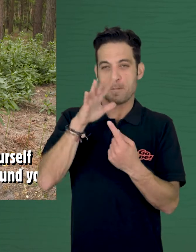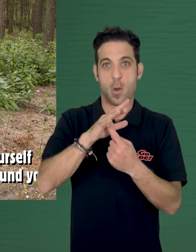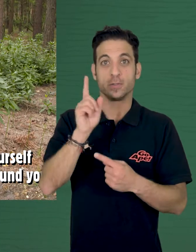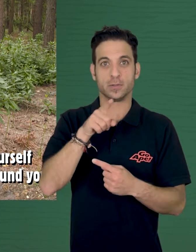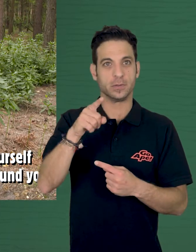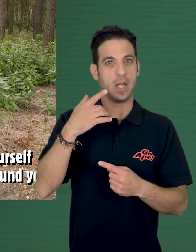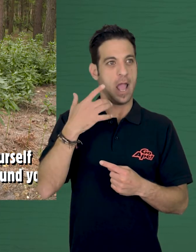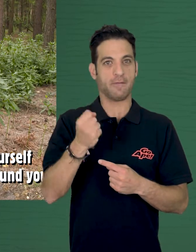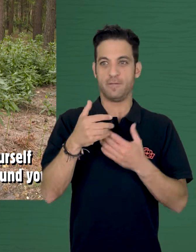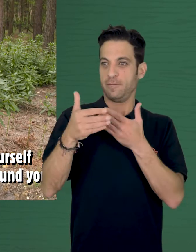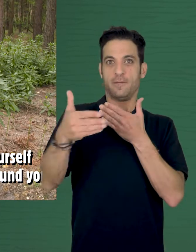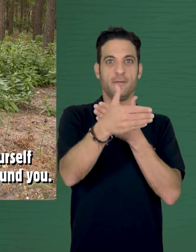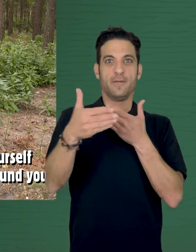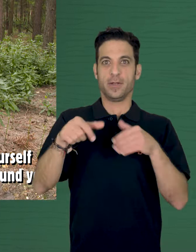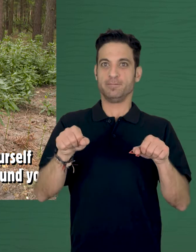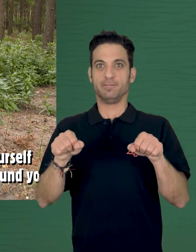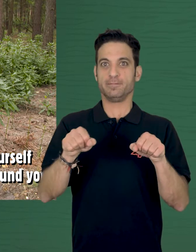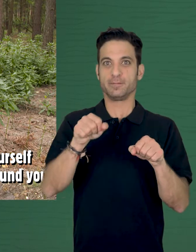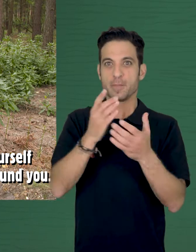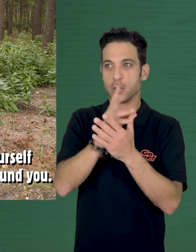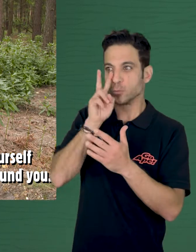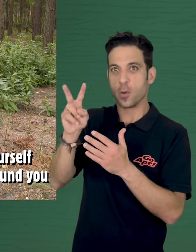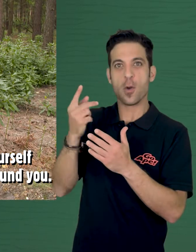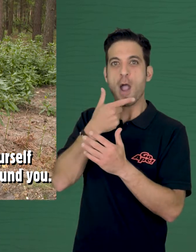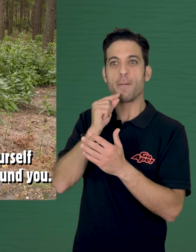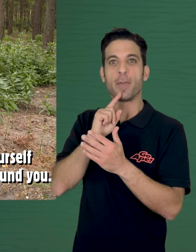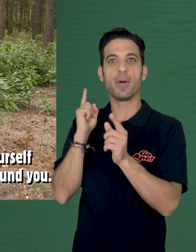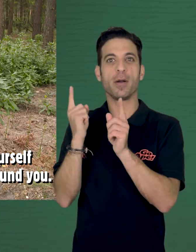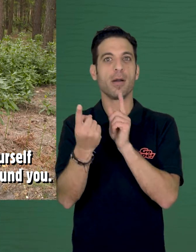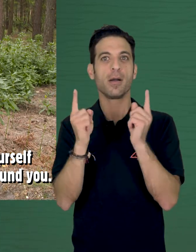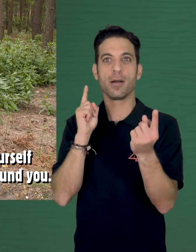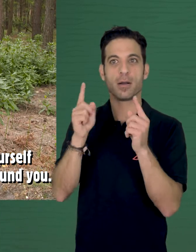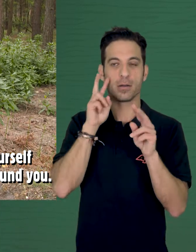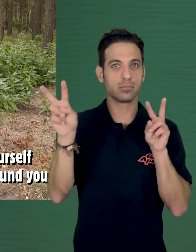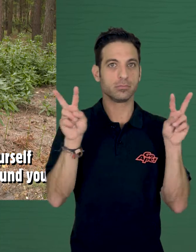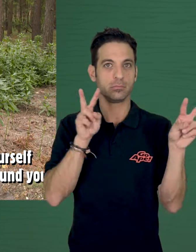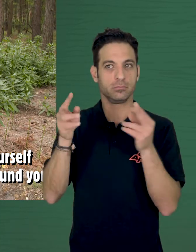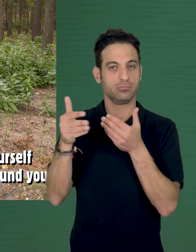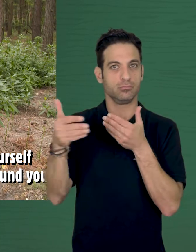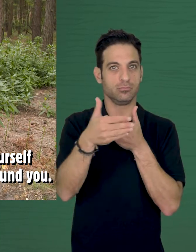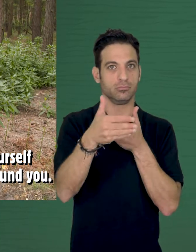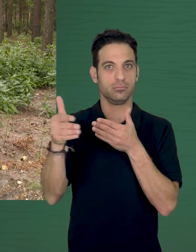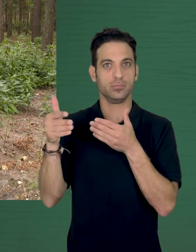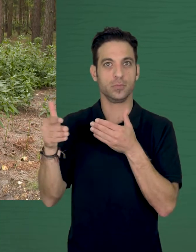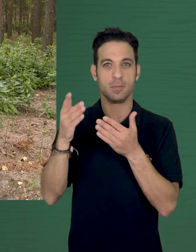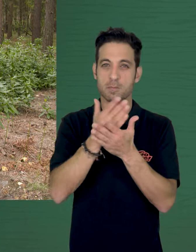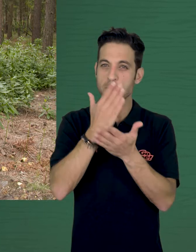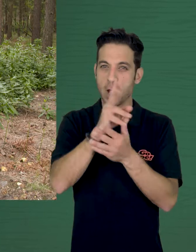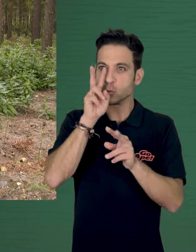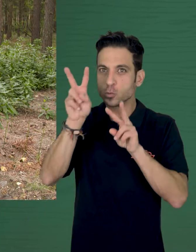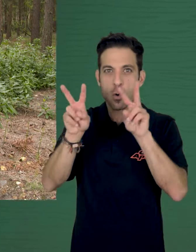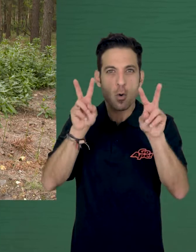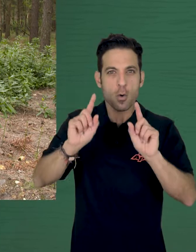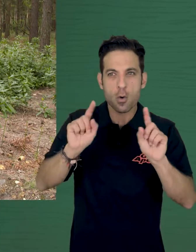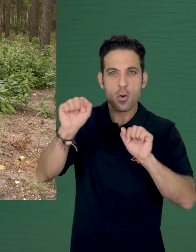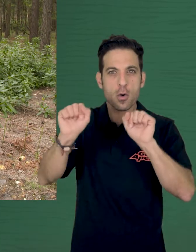important that you do make sure you give yourself enough space and keep a good distance from the riders around you. Make sure you're always